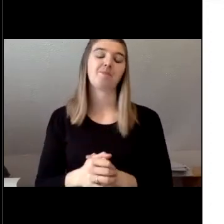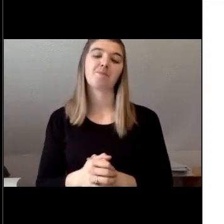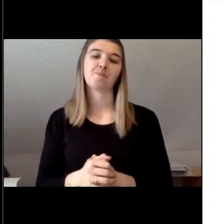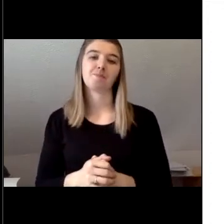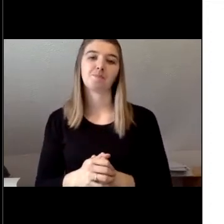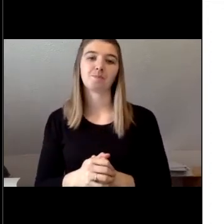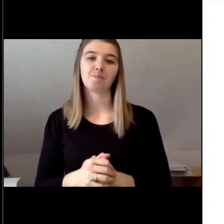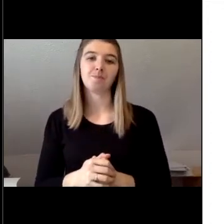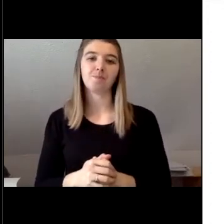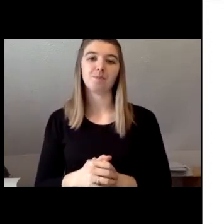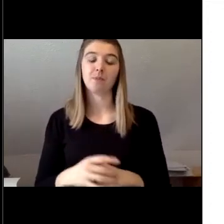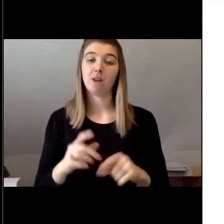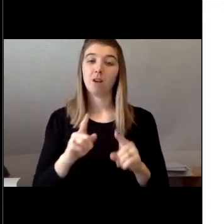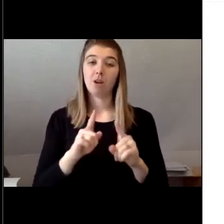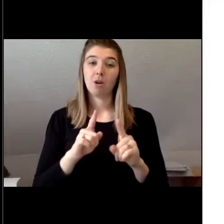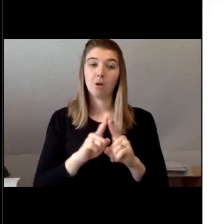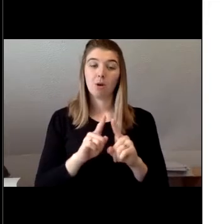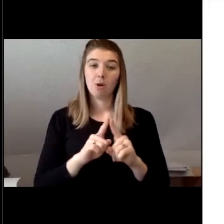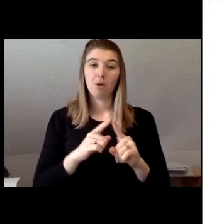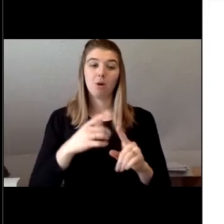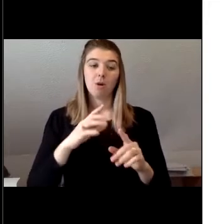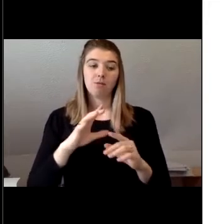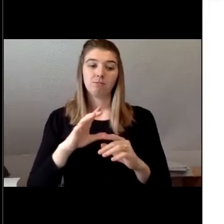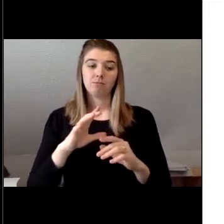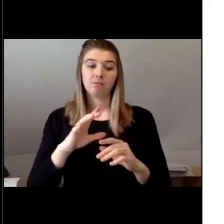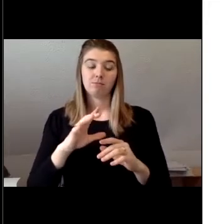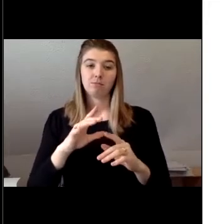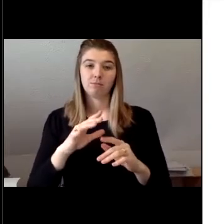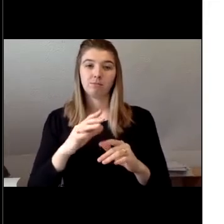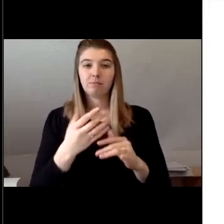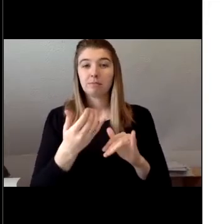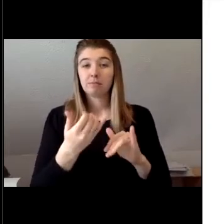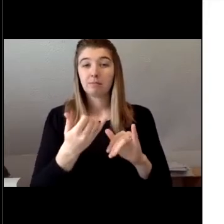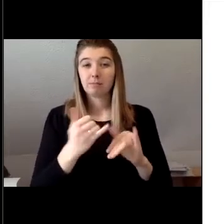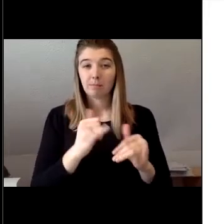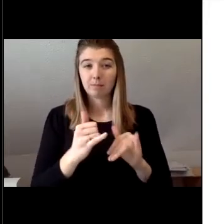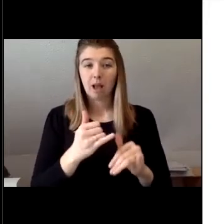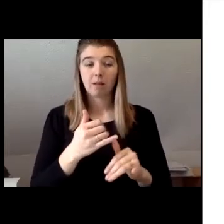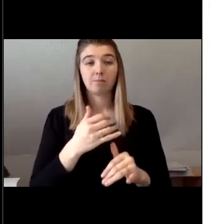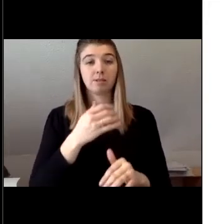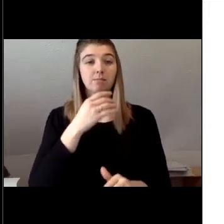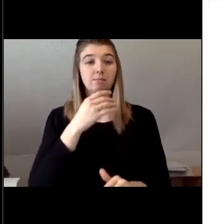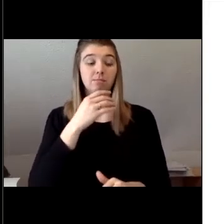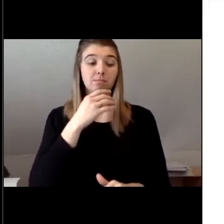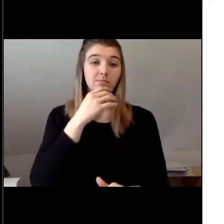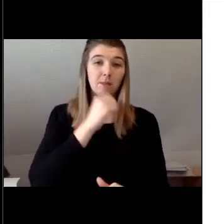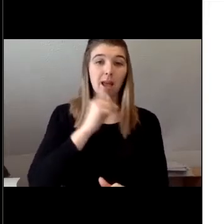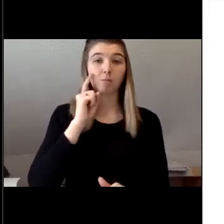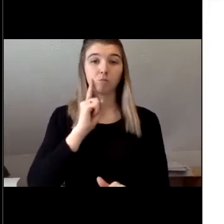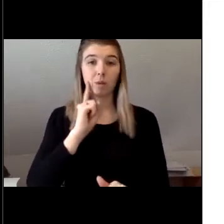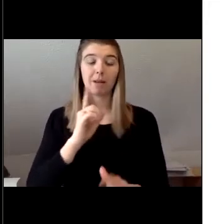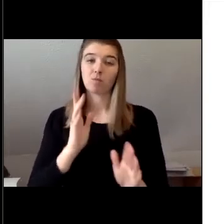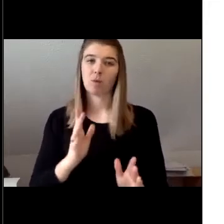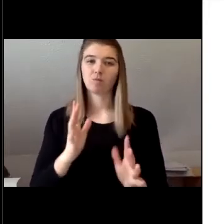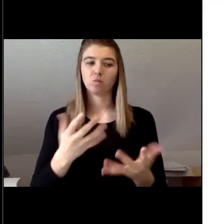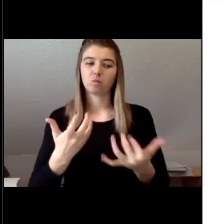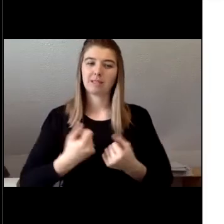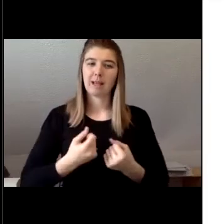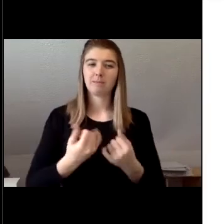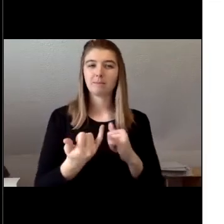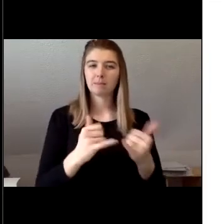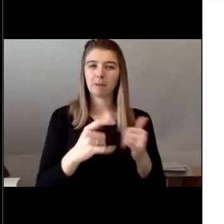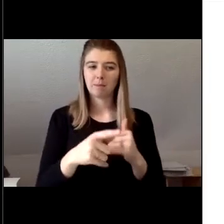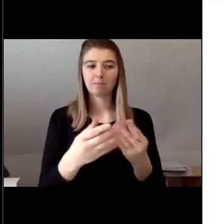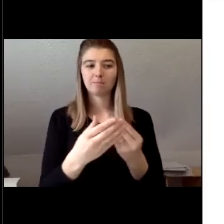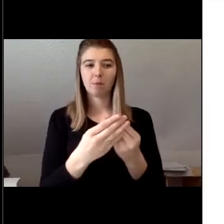account delays in research activities, for example, due to maternity and parental leave, and we need to have good systems in place to do this across